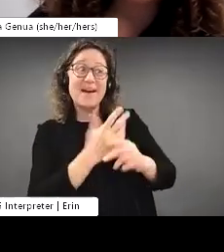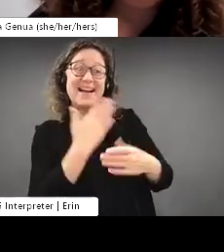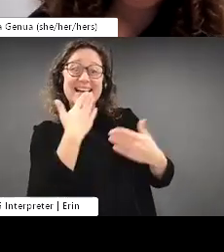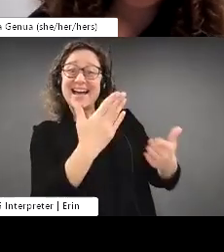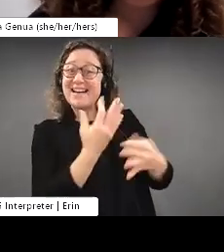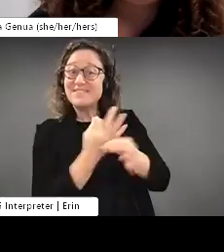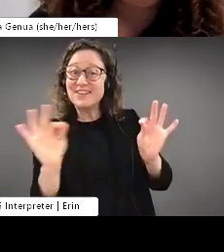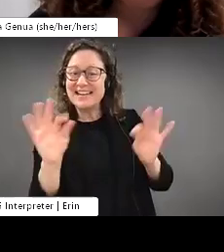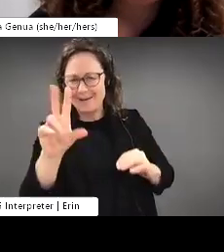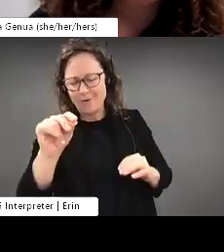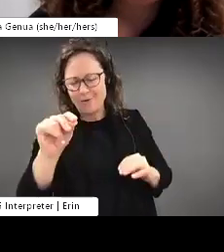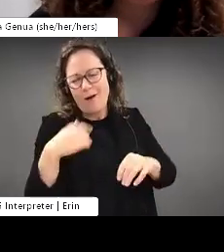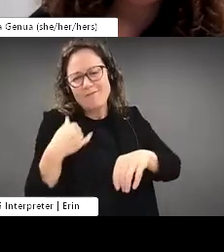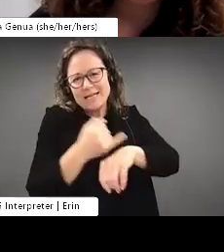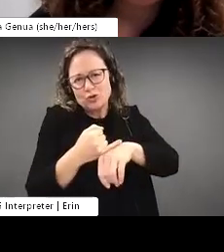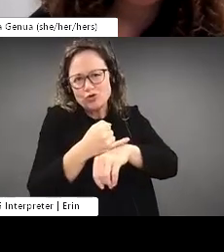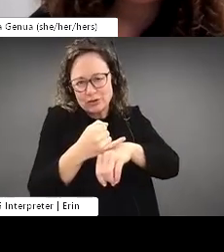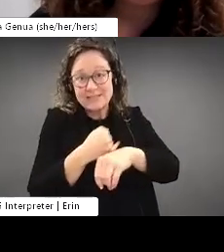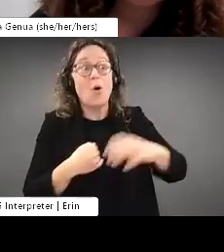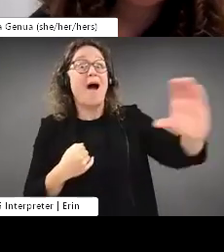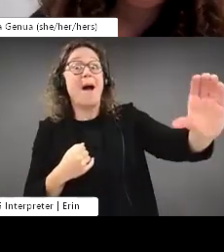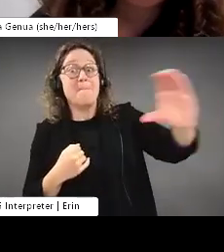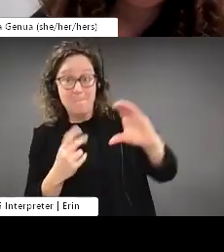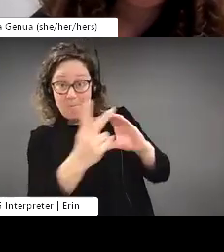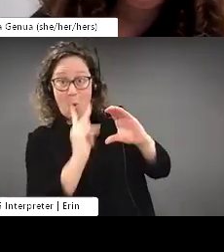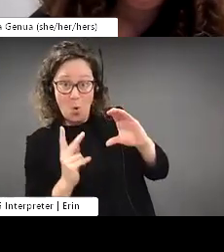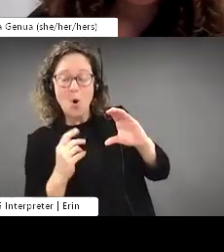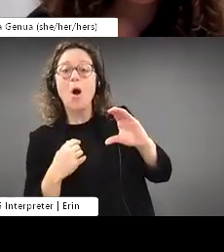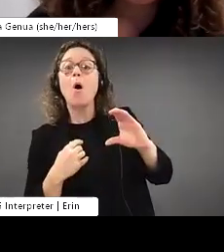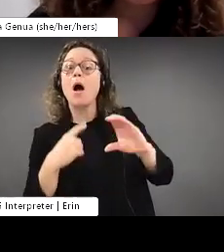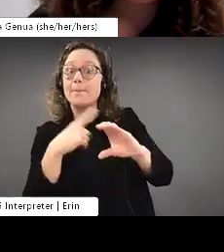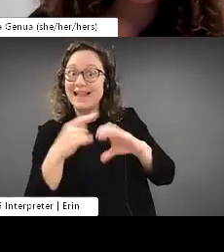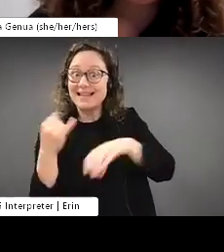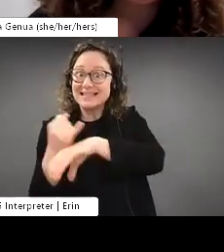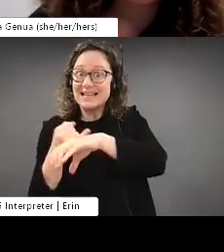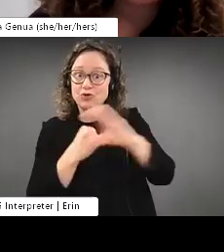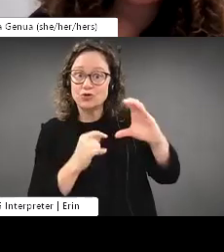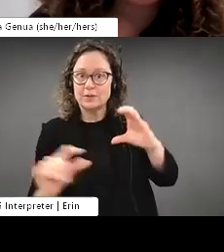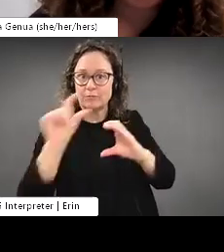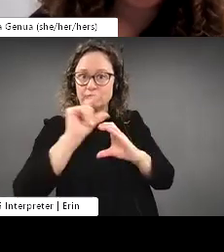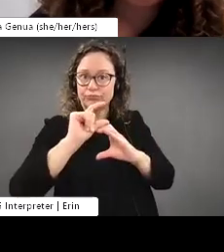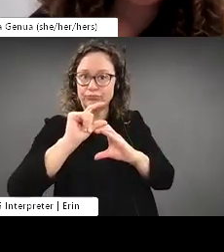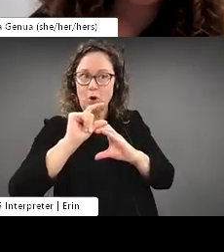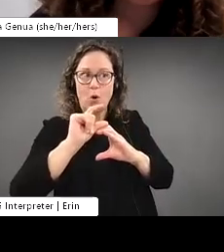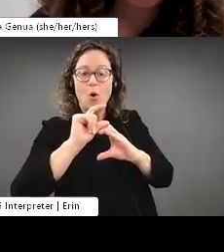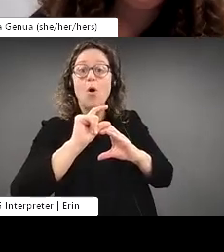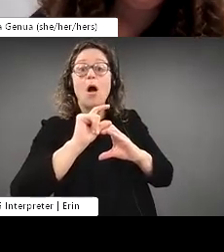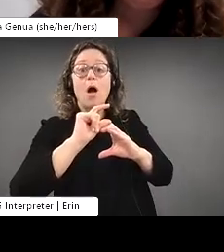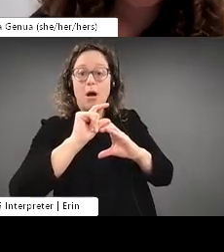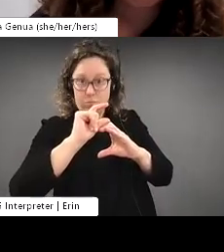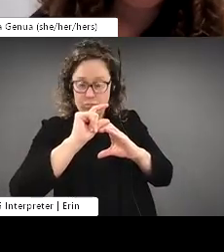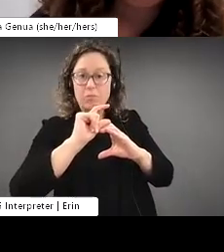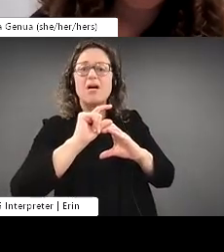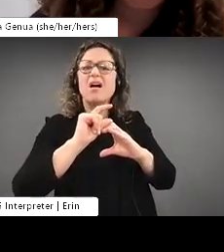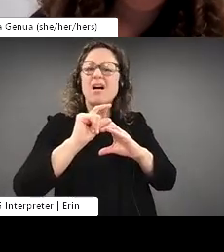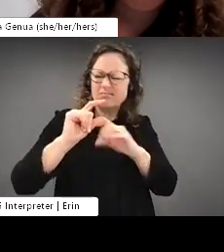use credit, you need to pay back the amount you borrowed plus interest. So the amount of interest is usually shown as a percentage of